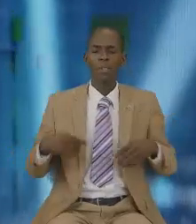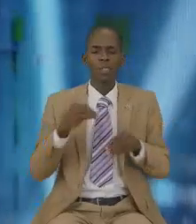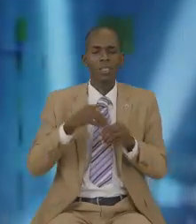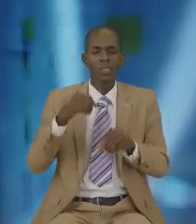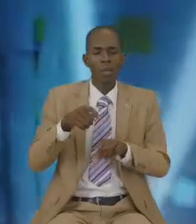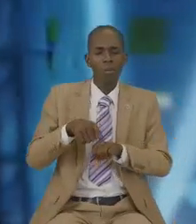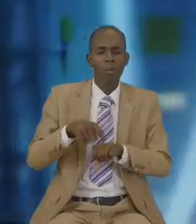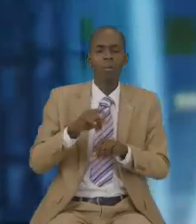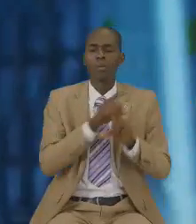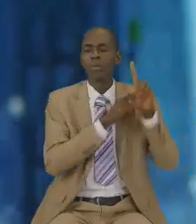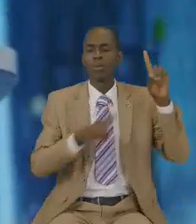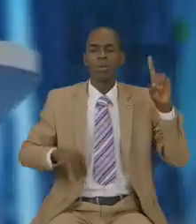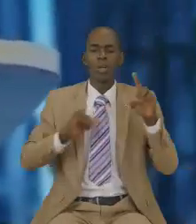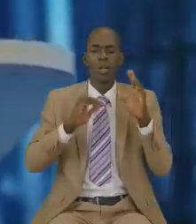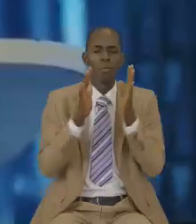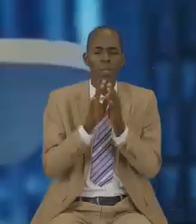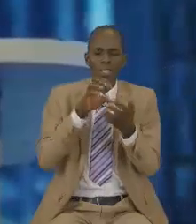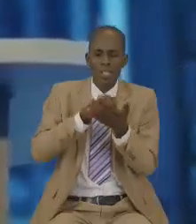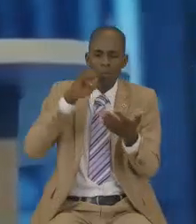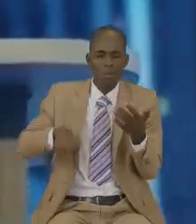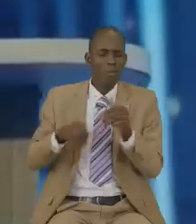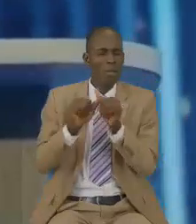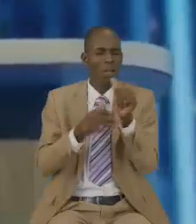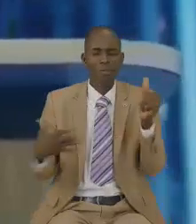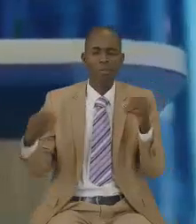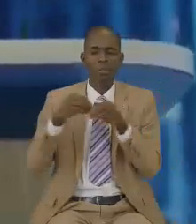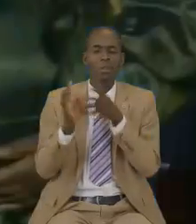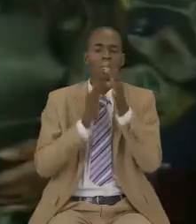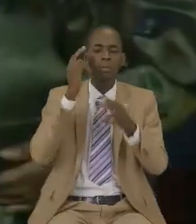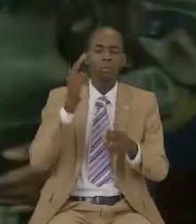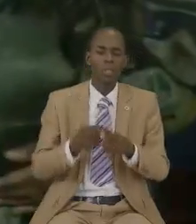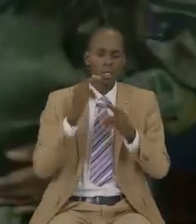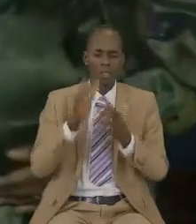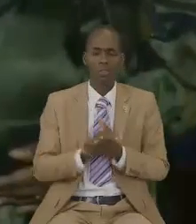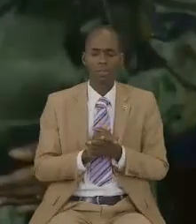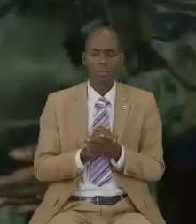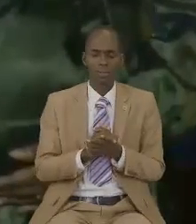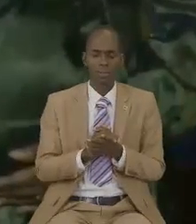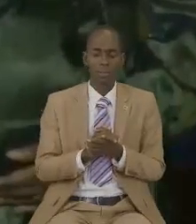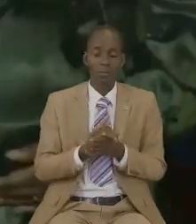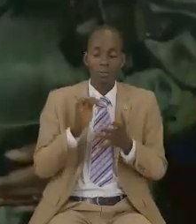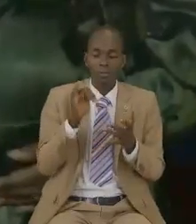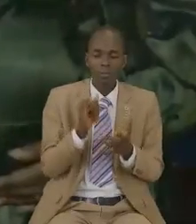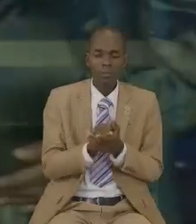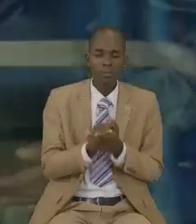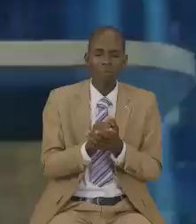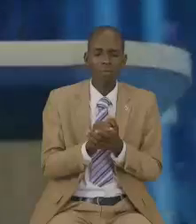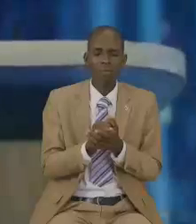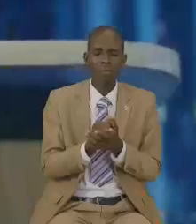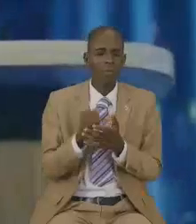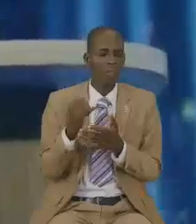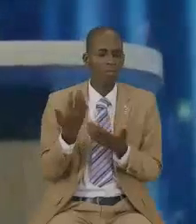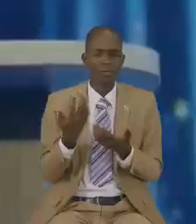bone, Lord, I pray, remove everything in Jesus' name. That cramping of